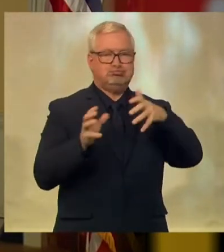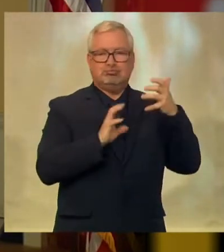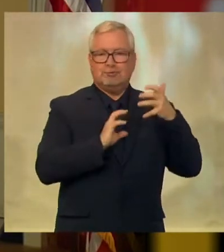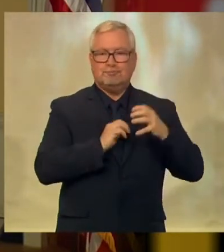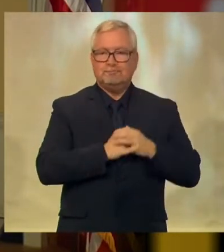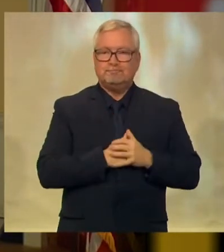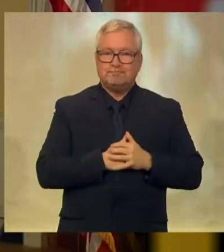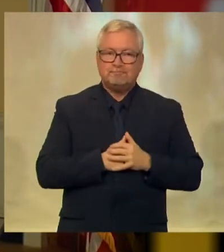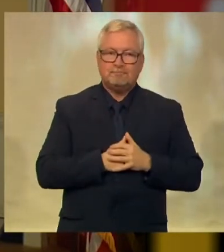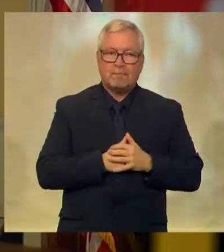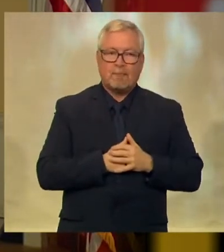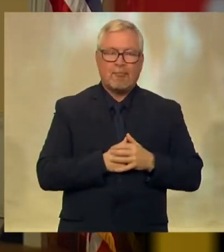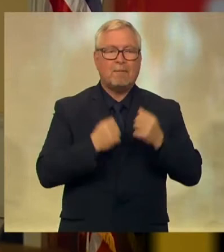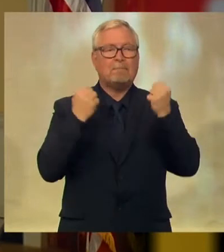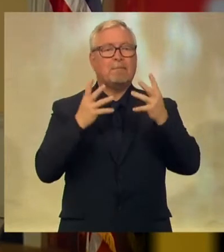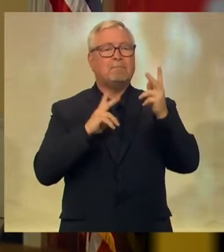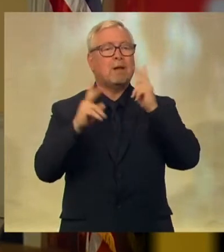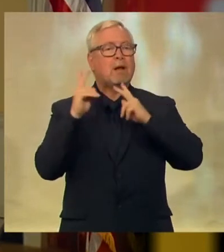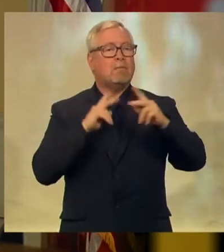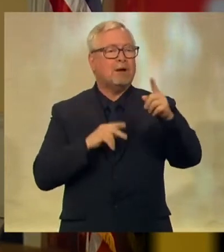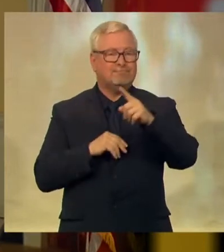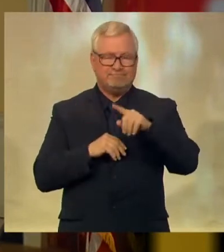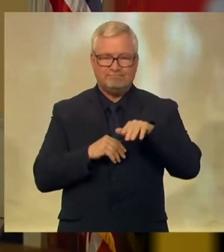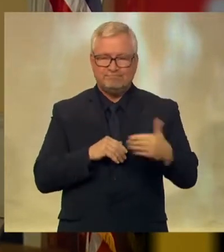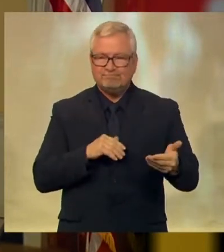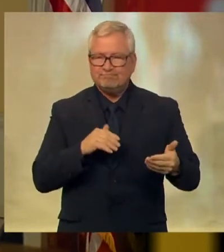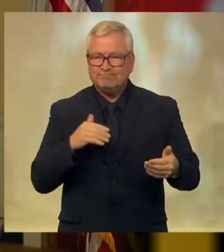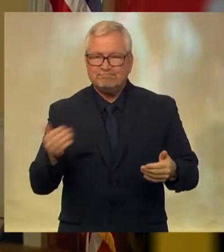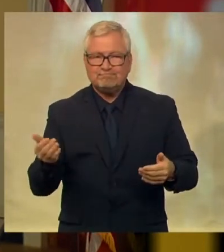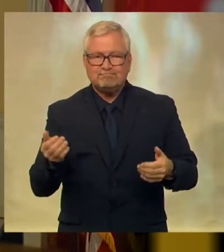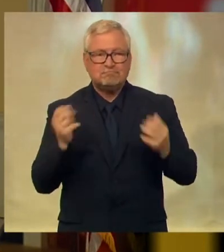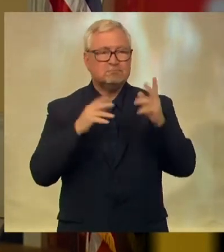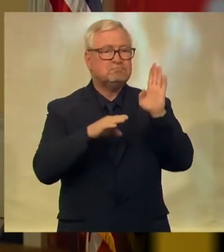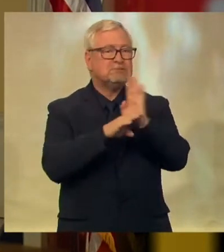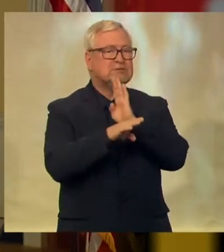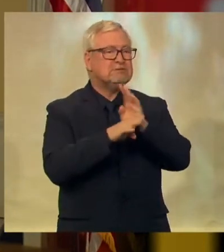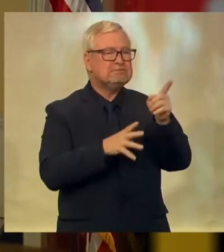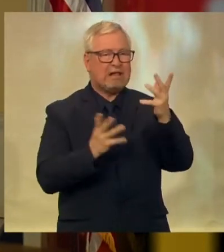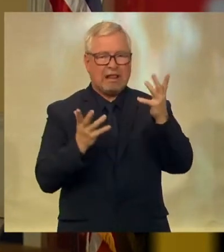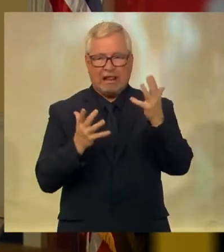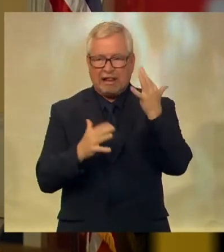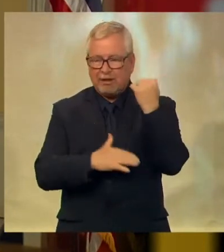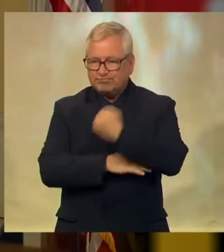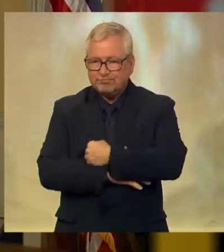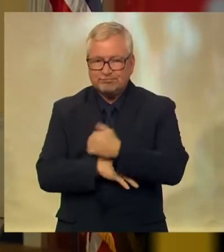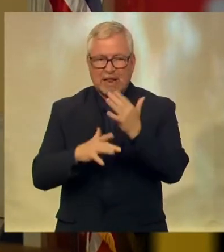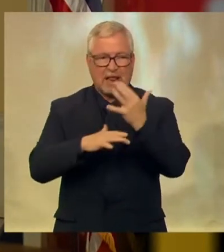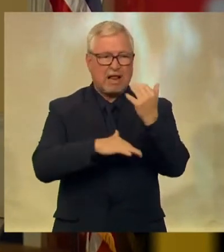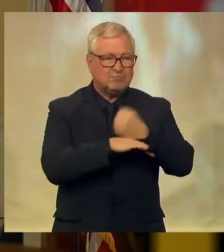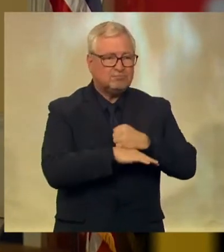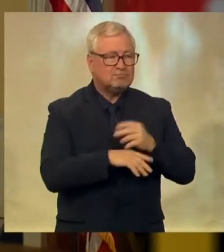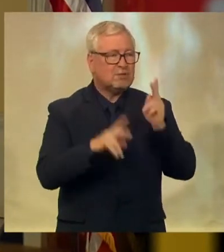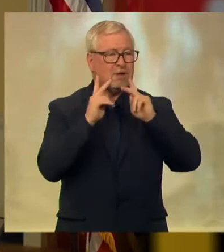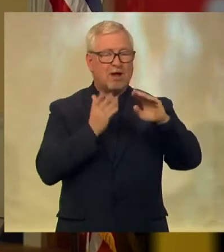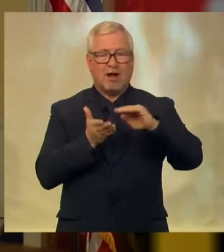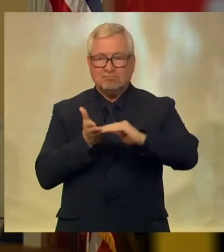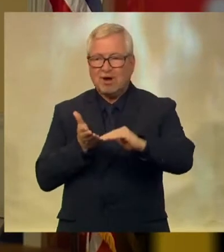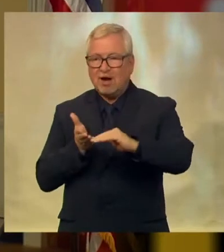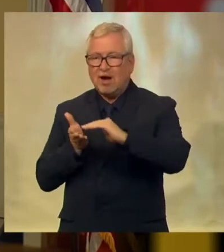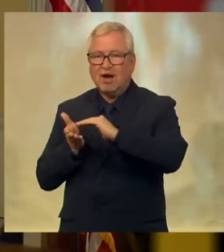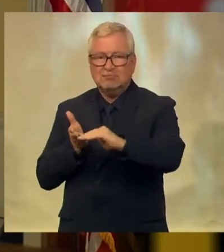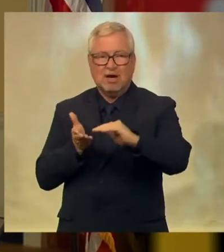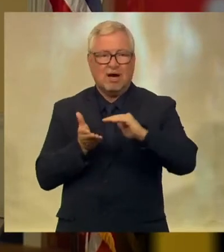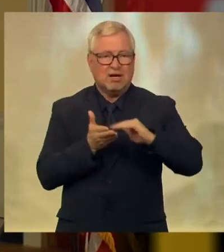and livelihoods lost, the unimaginable personal and economic hardship. We stepped up and rose to the